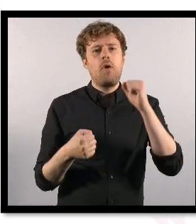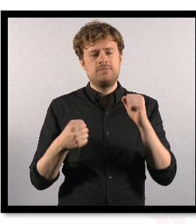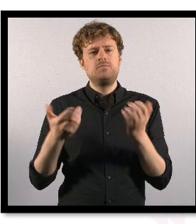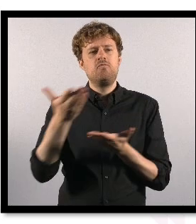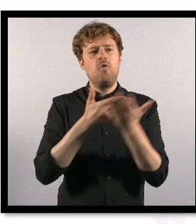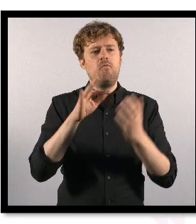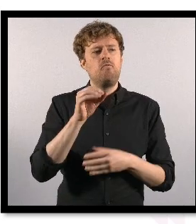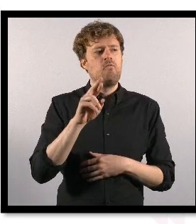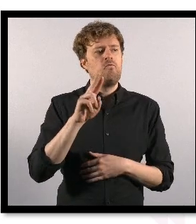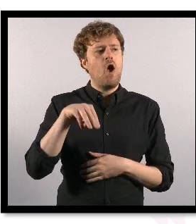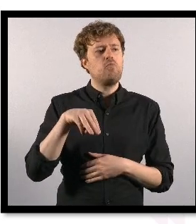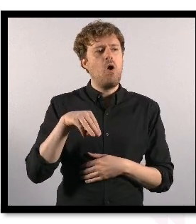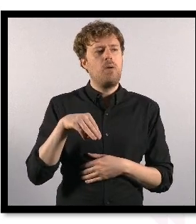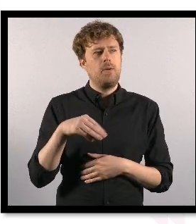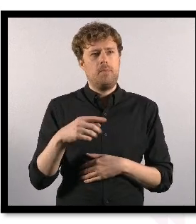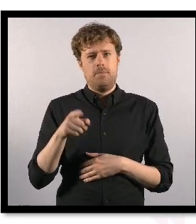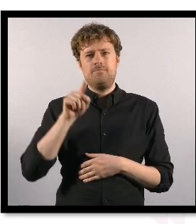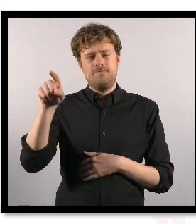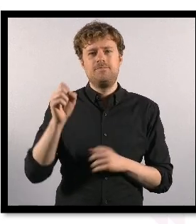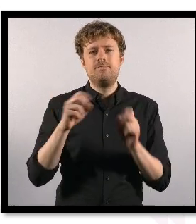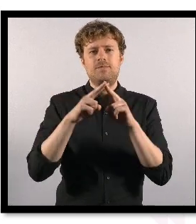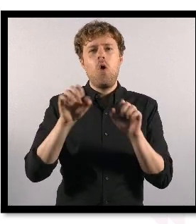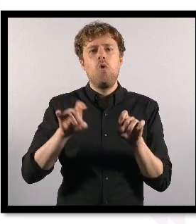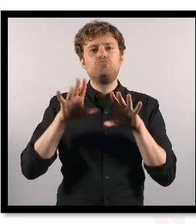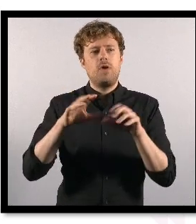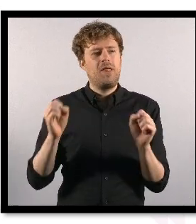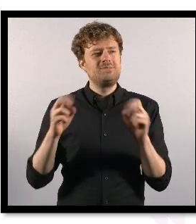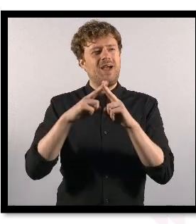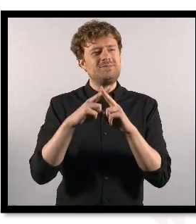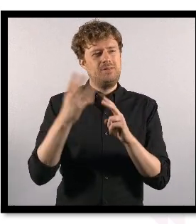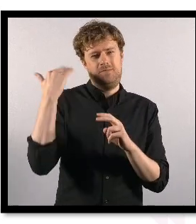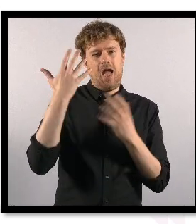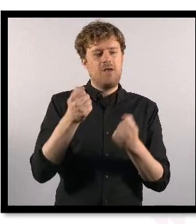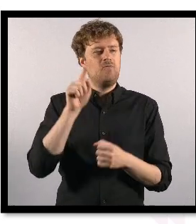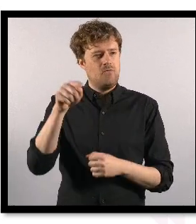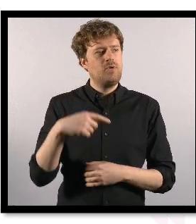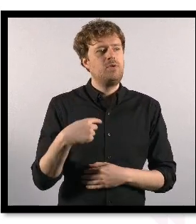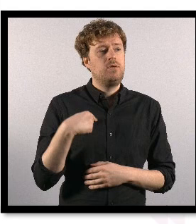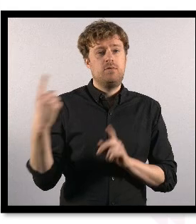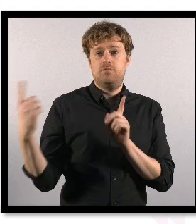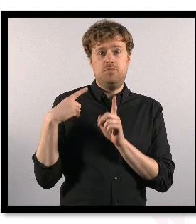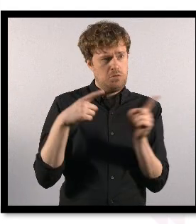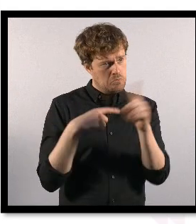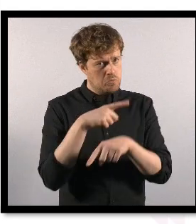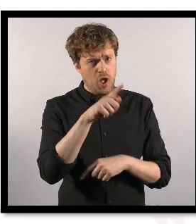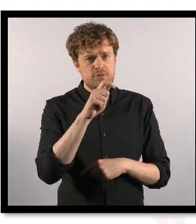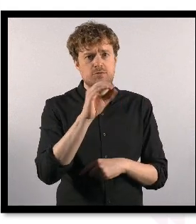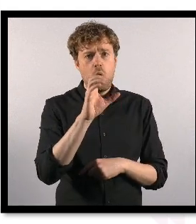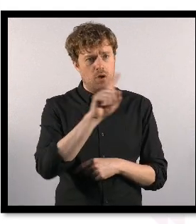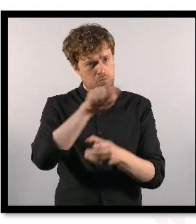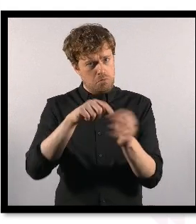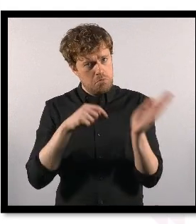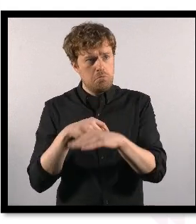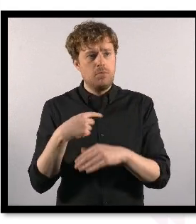important governance is for a successful open source ecosystem. Fast forward many years later, I'm still part of the community, and I'm still here.